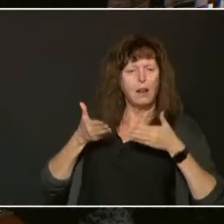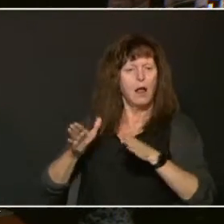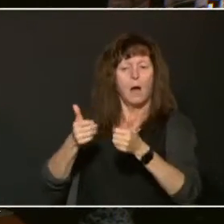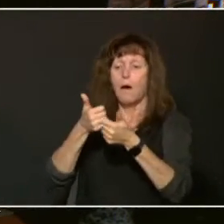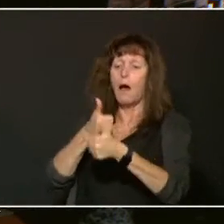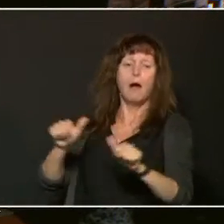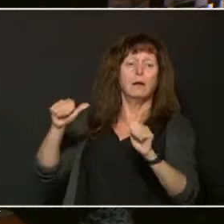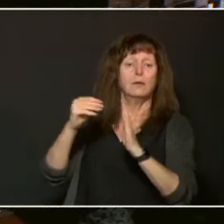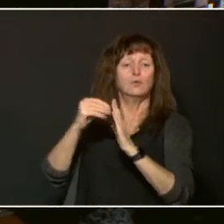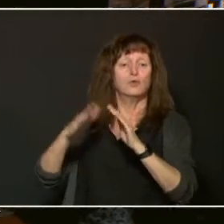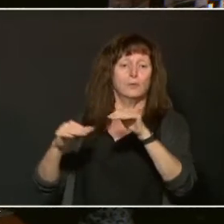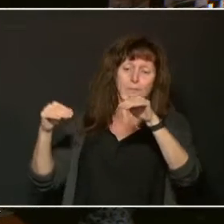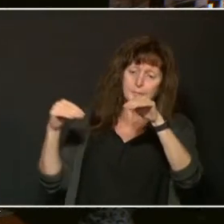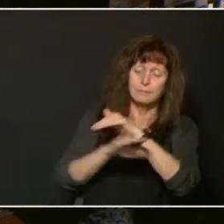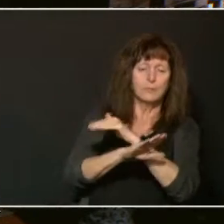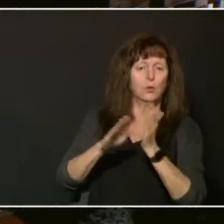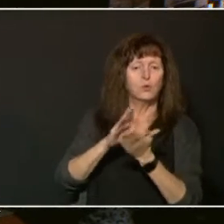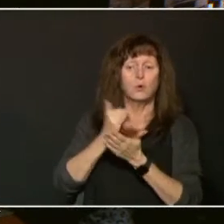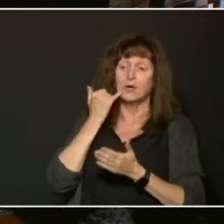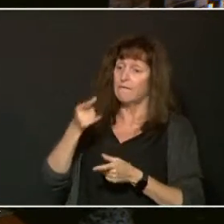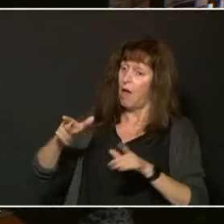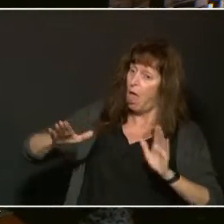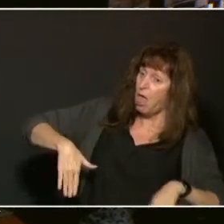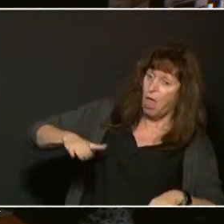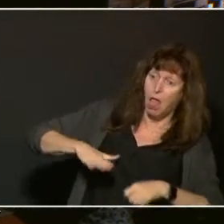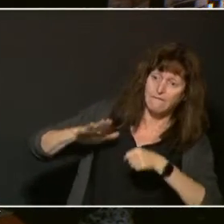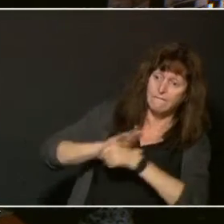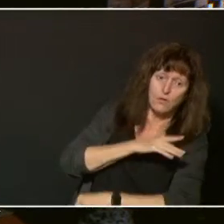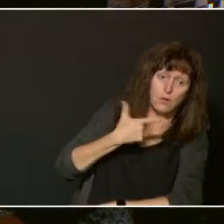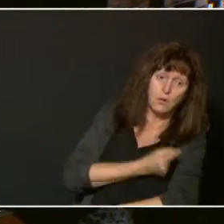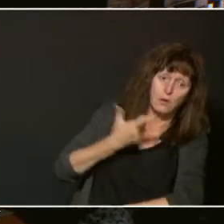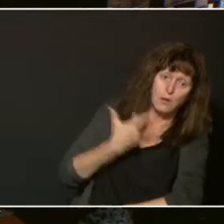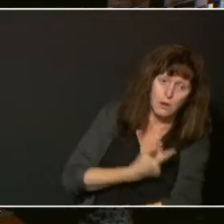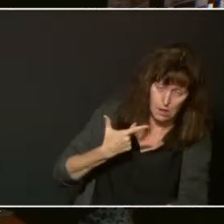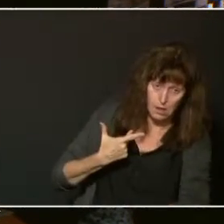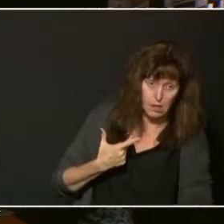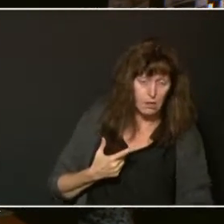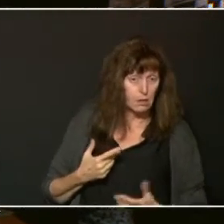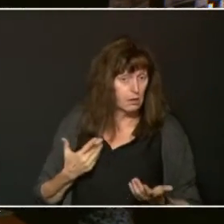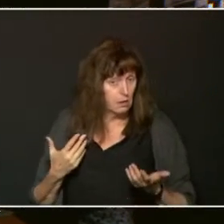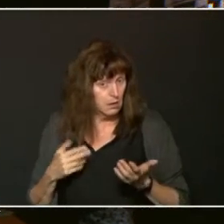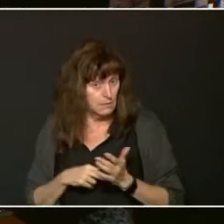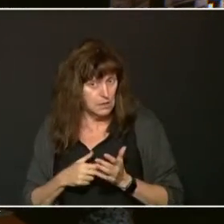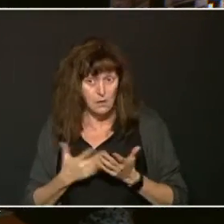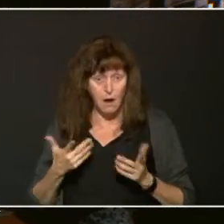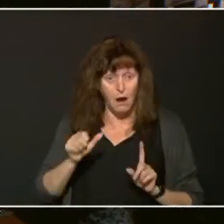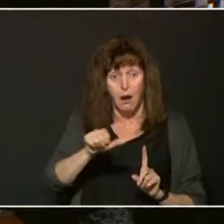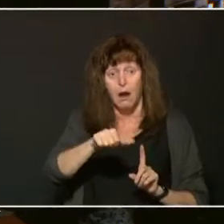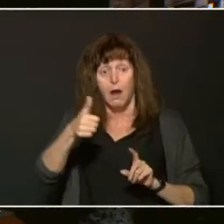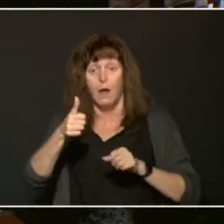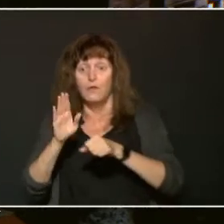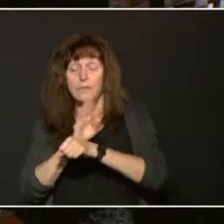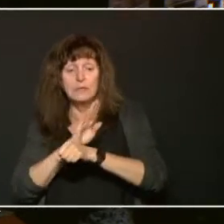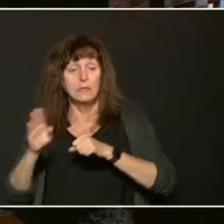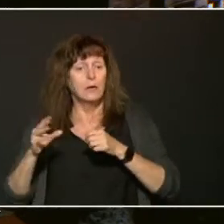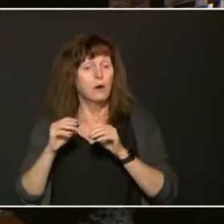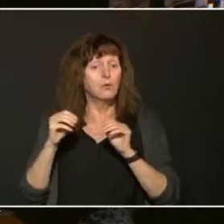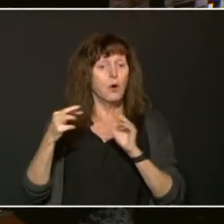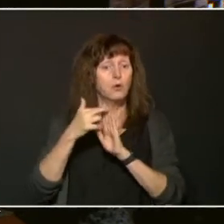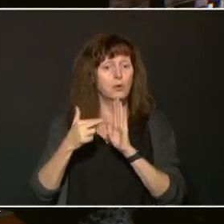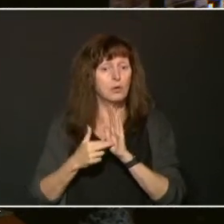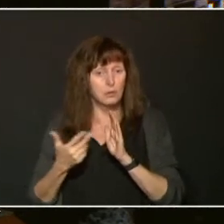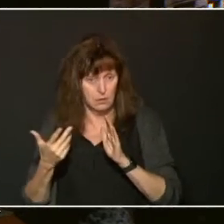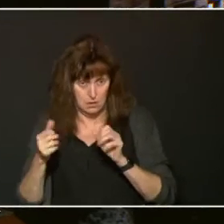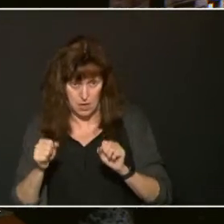There's nothing stopping any business in the province from saying that they will only serve fully vaccinated patrons. Is this a